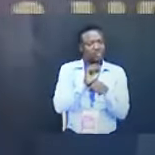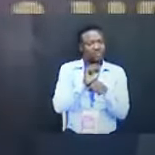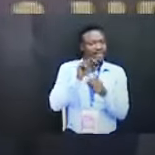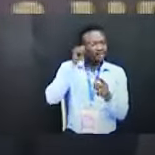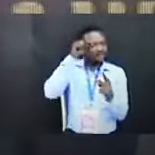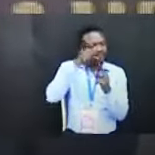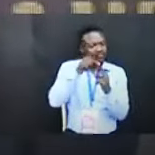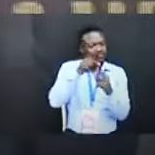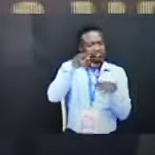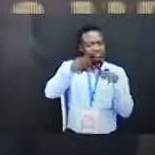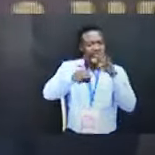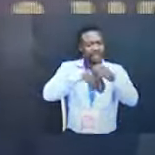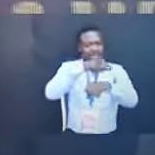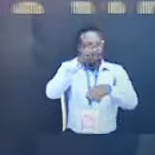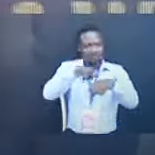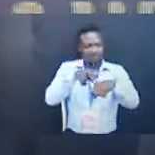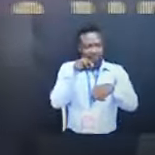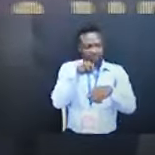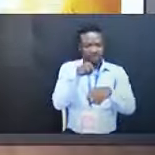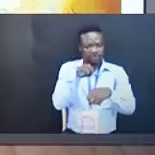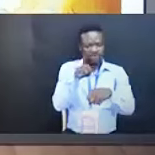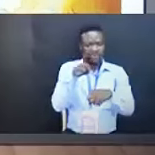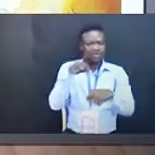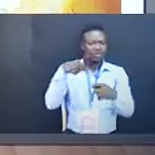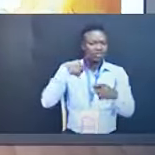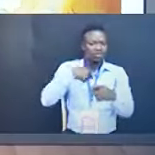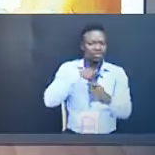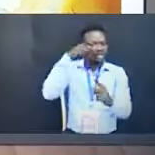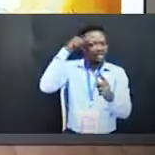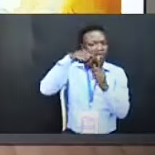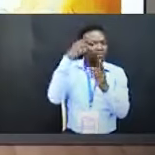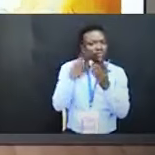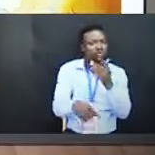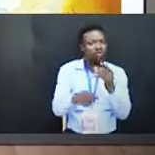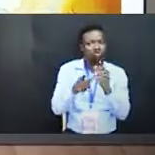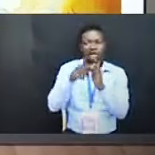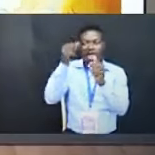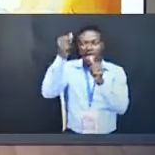at transforming every sphere of